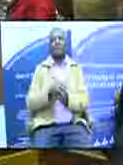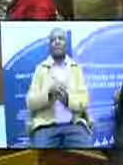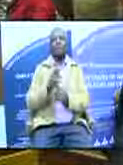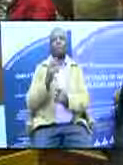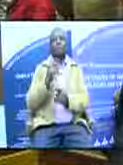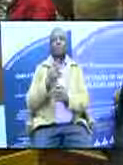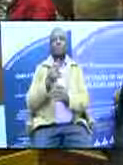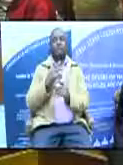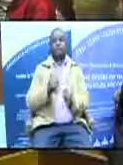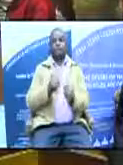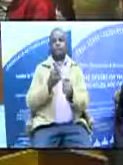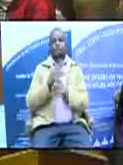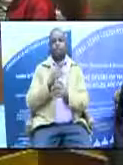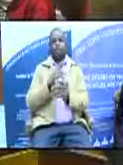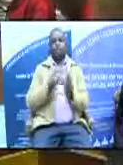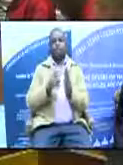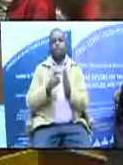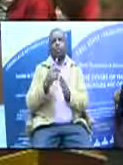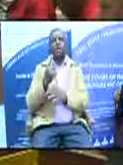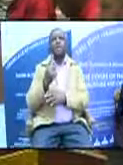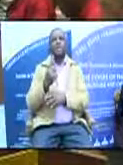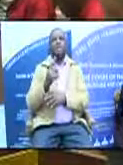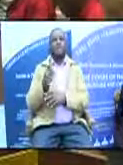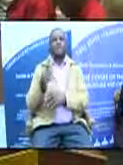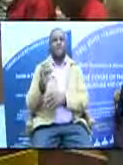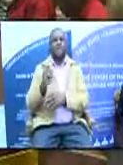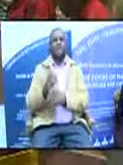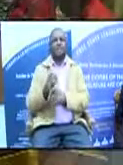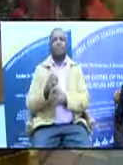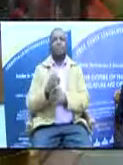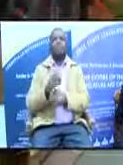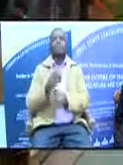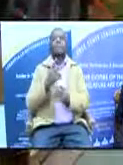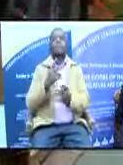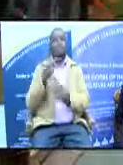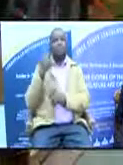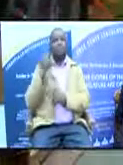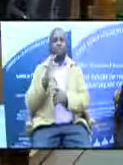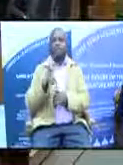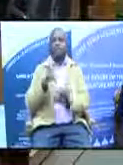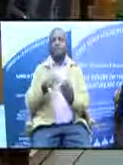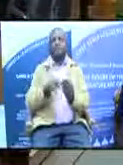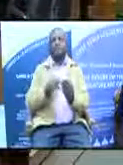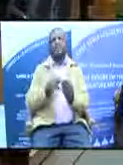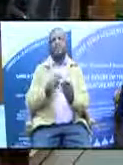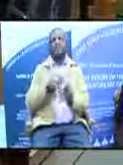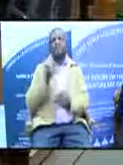Rule 170. We proceed to motions. The Secretary shall read motion 1.